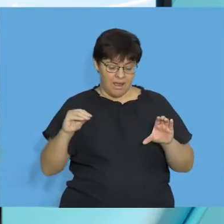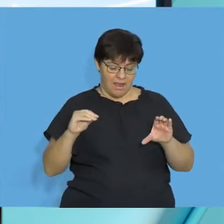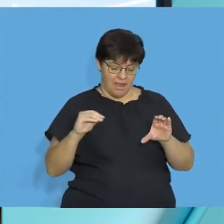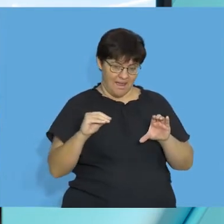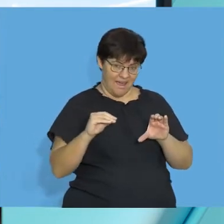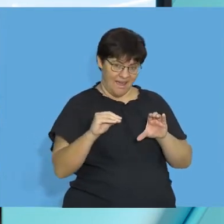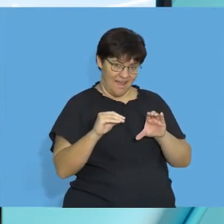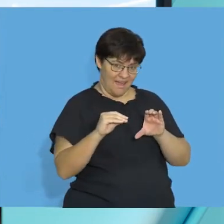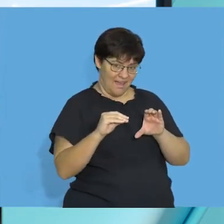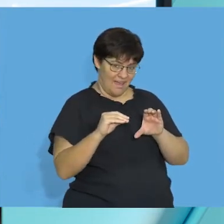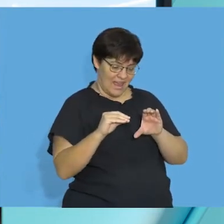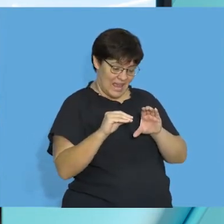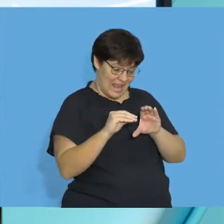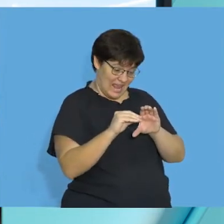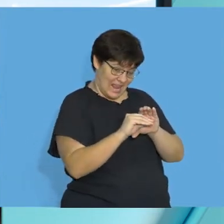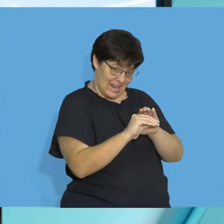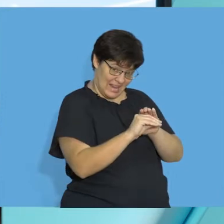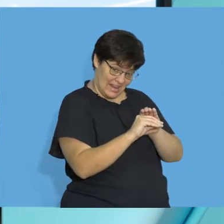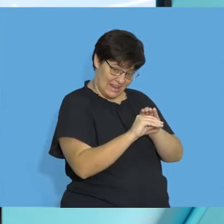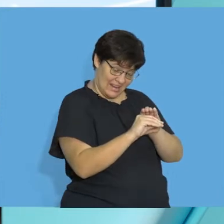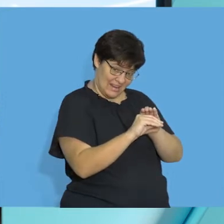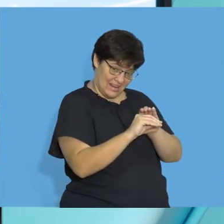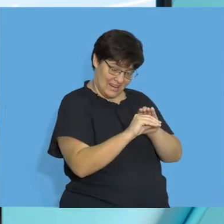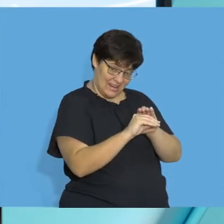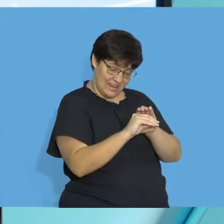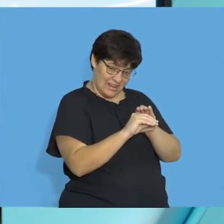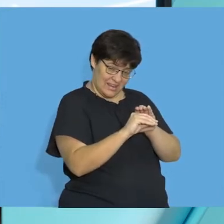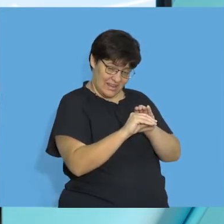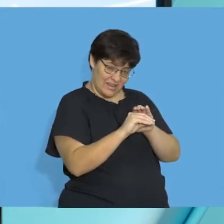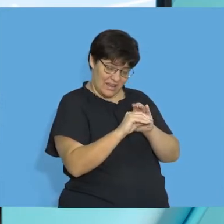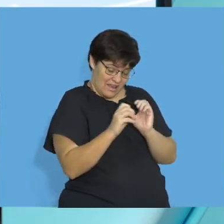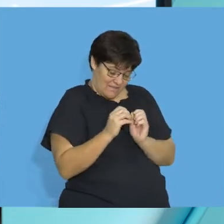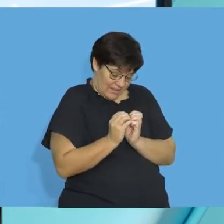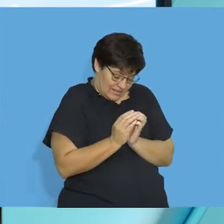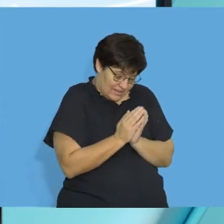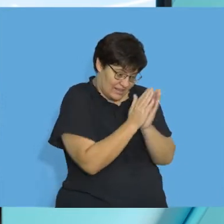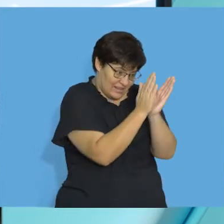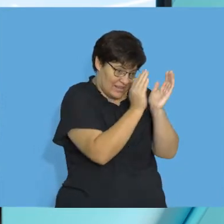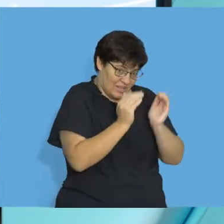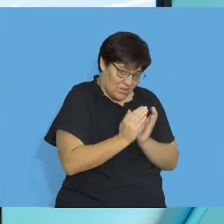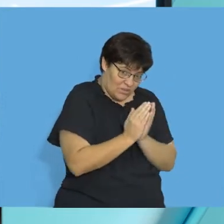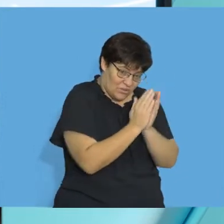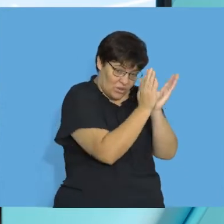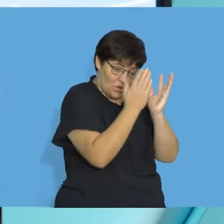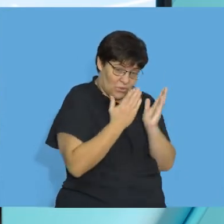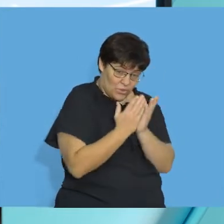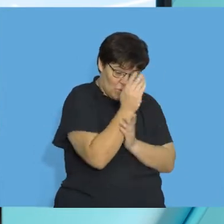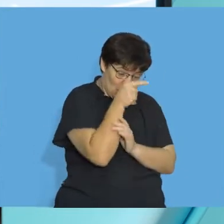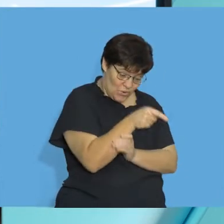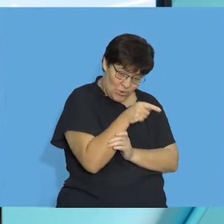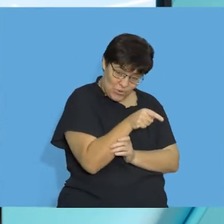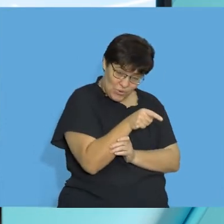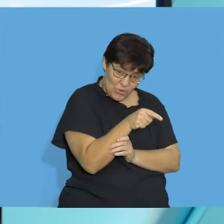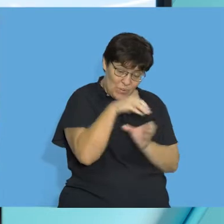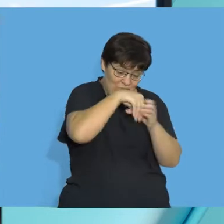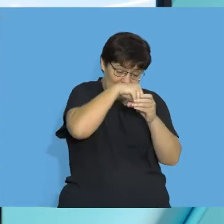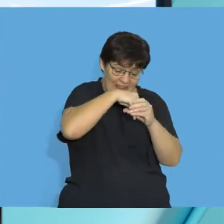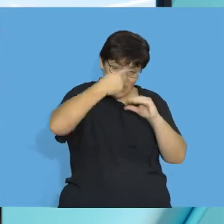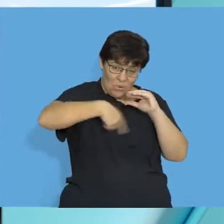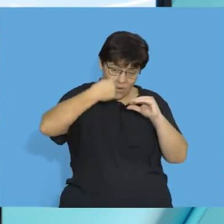the magnet into the coil, then the amount of field lines cutting through that area in the